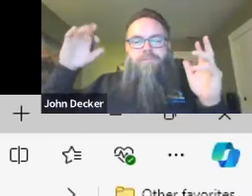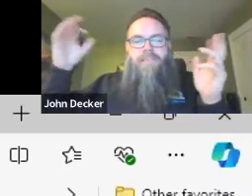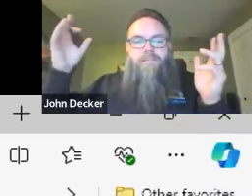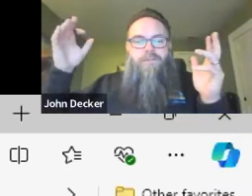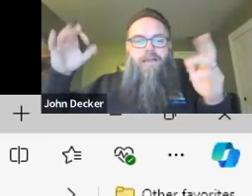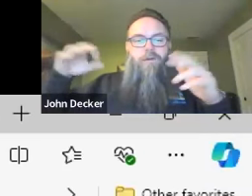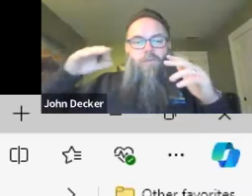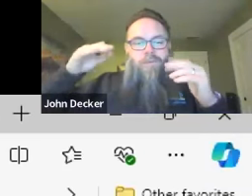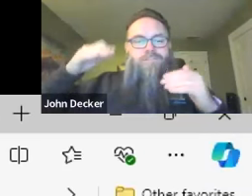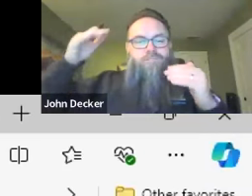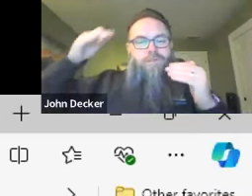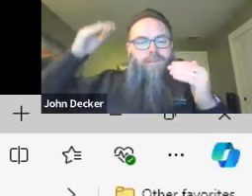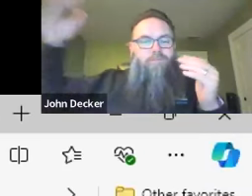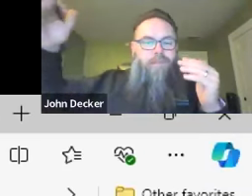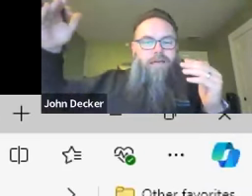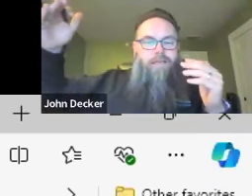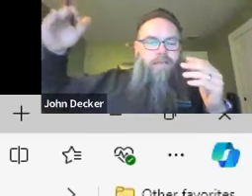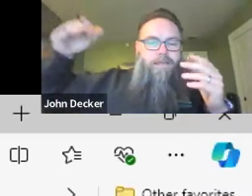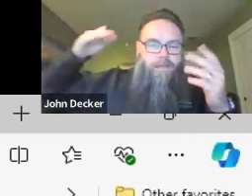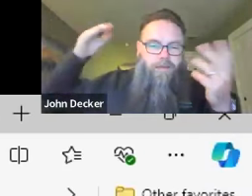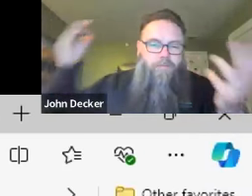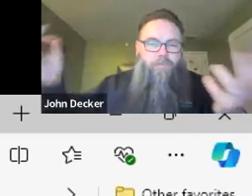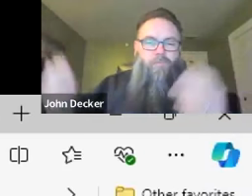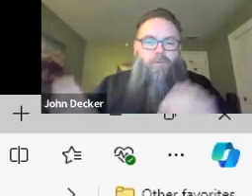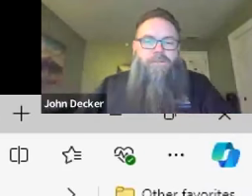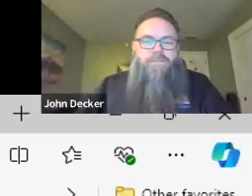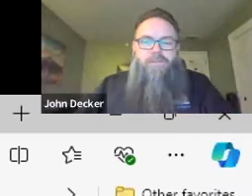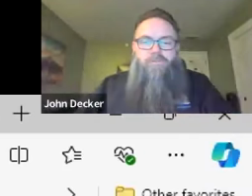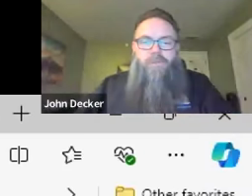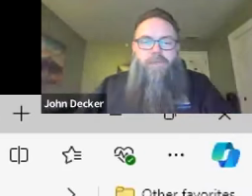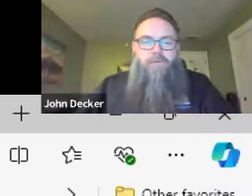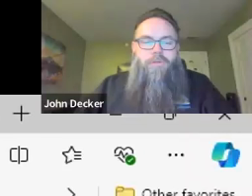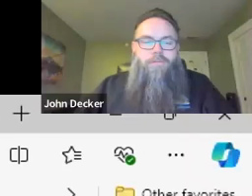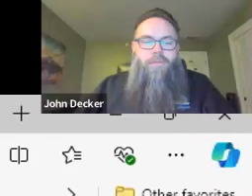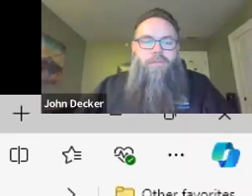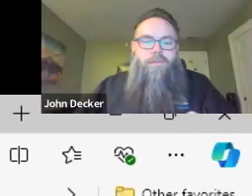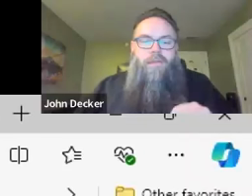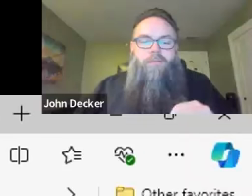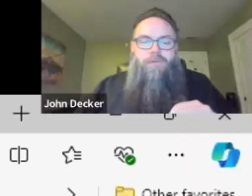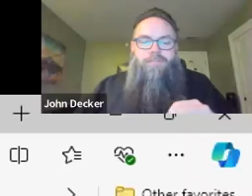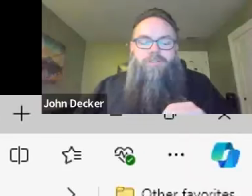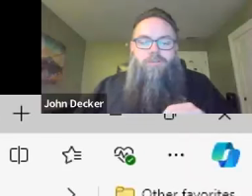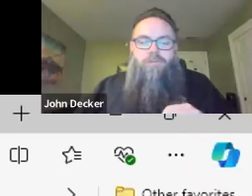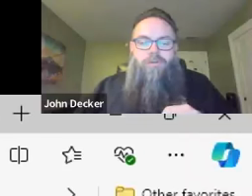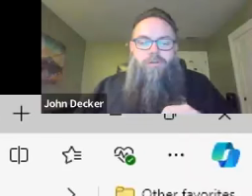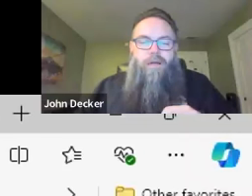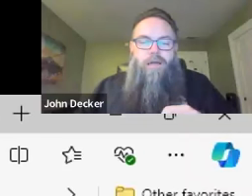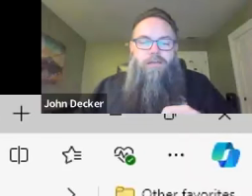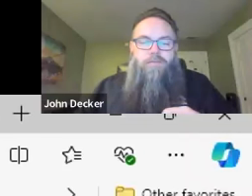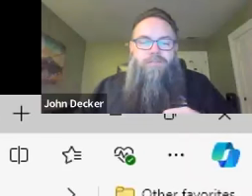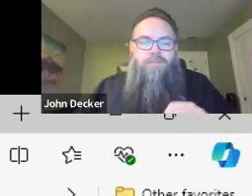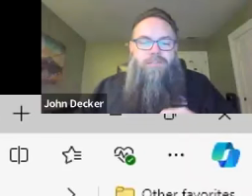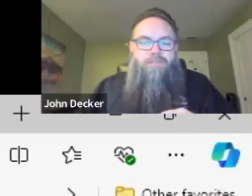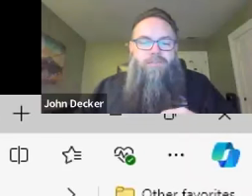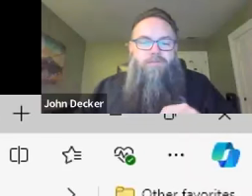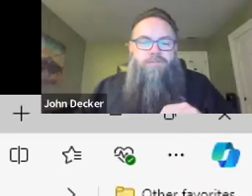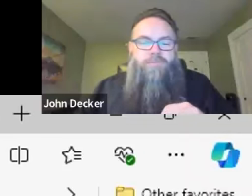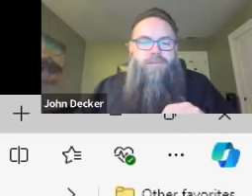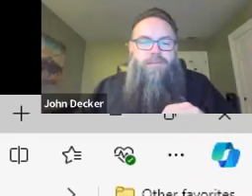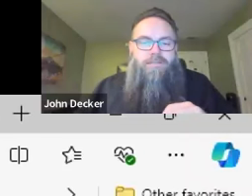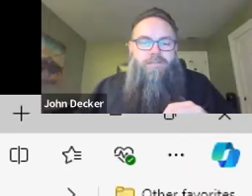Then we would take a look at what did you put in for that, and then what is the new rate going to be, and we would determine whether or not those health and